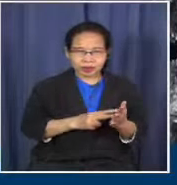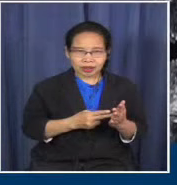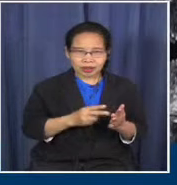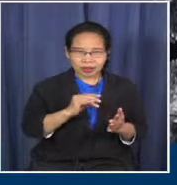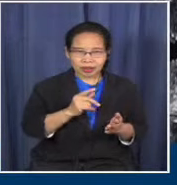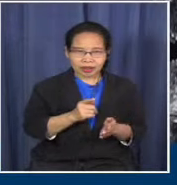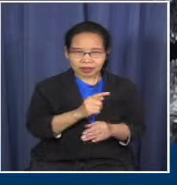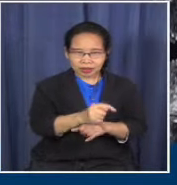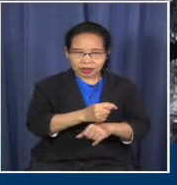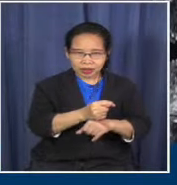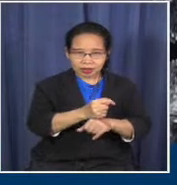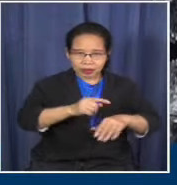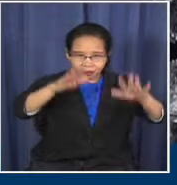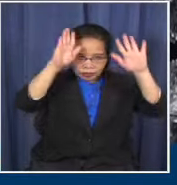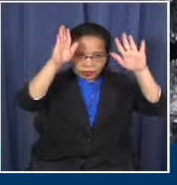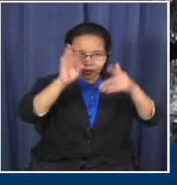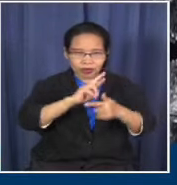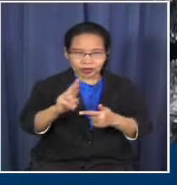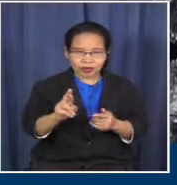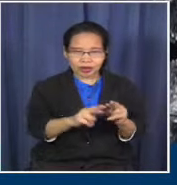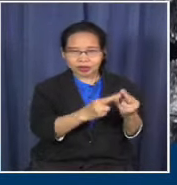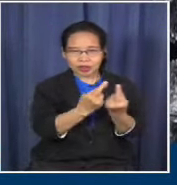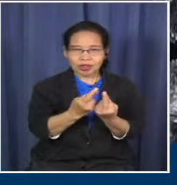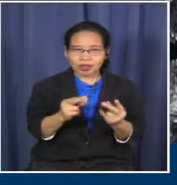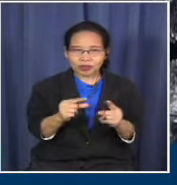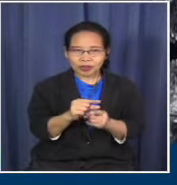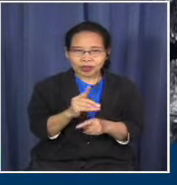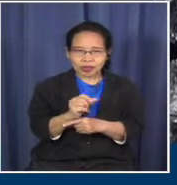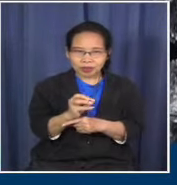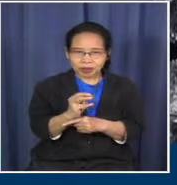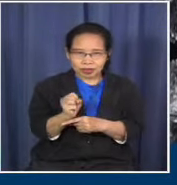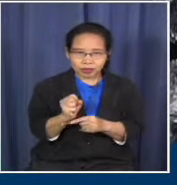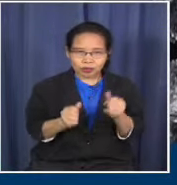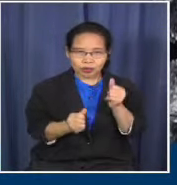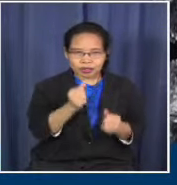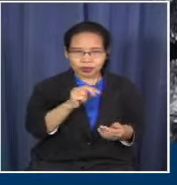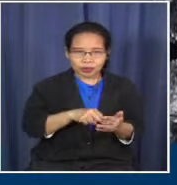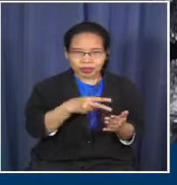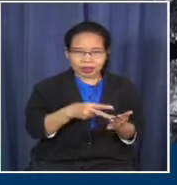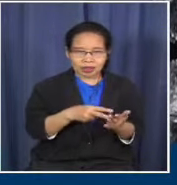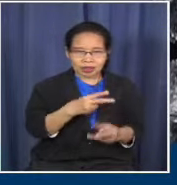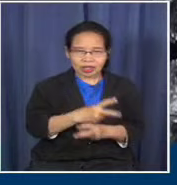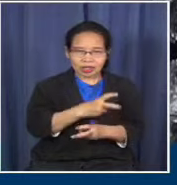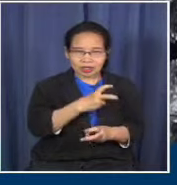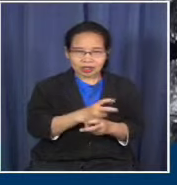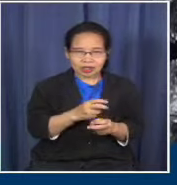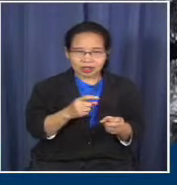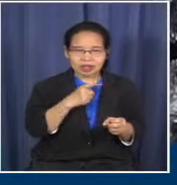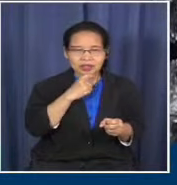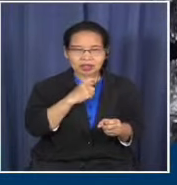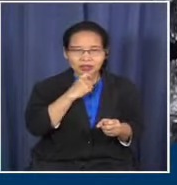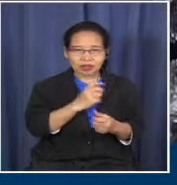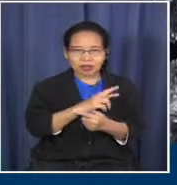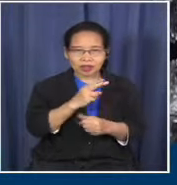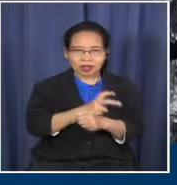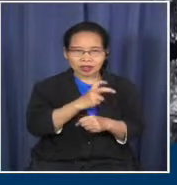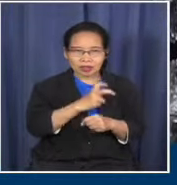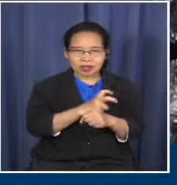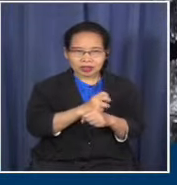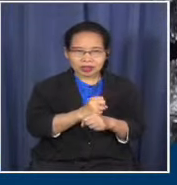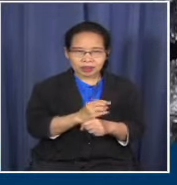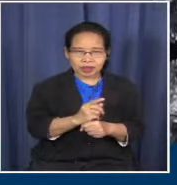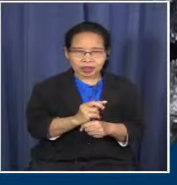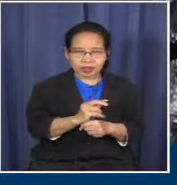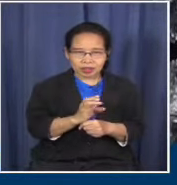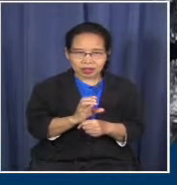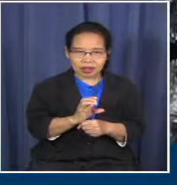I subdue, or the related word adamas, which means hardest steel or hardest